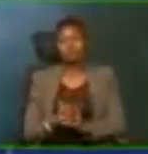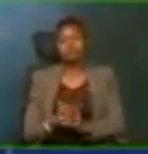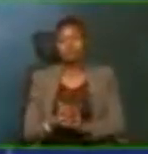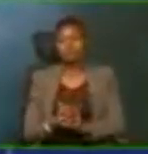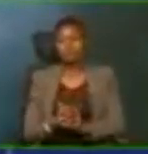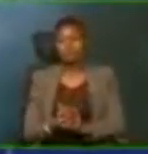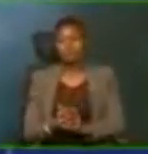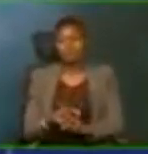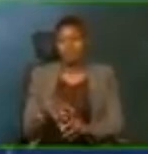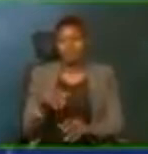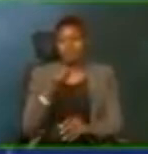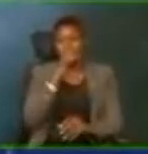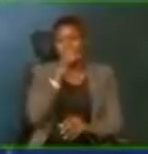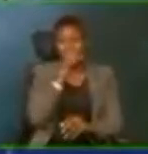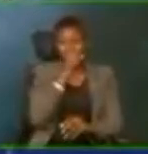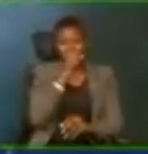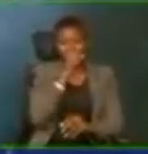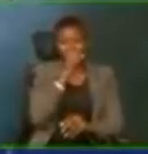The